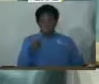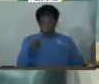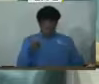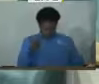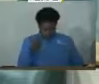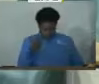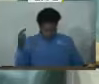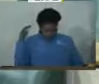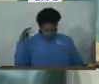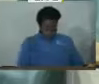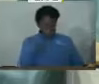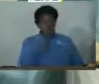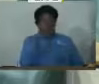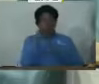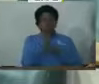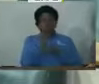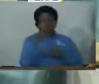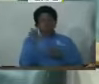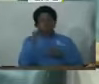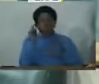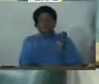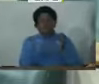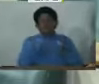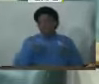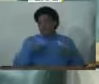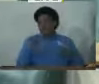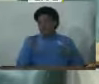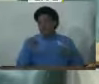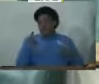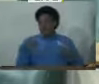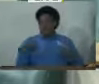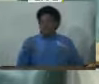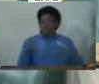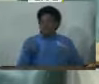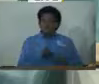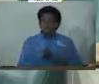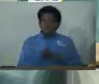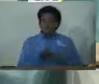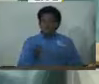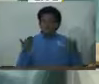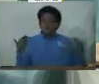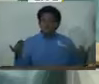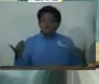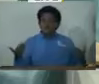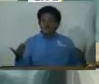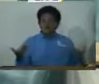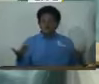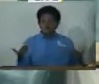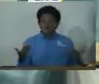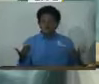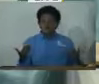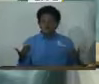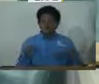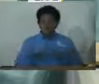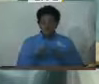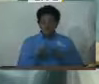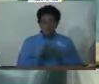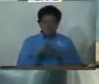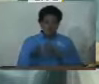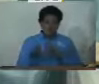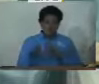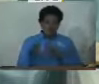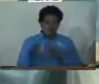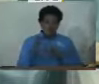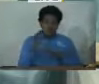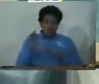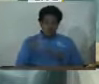we recognize that we can only go as far as the law allows us. As parliamentarians,